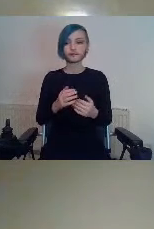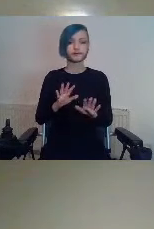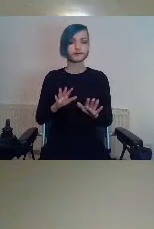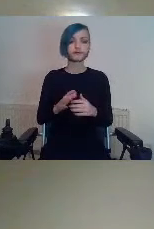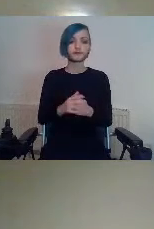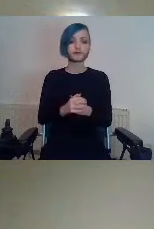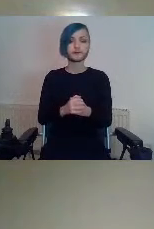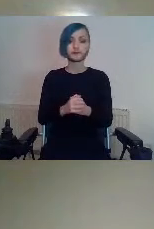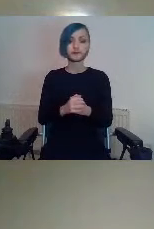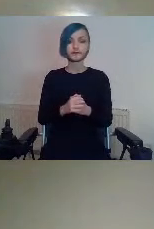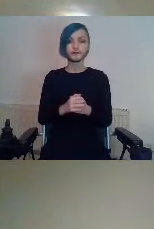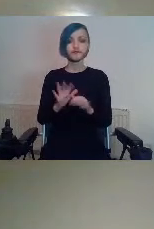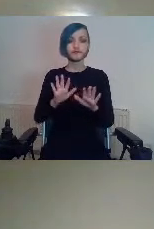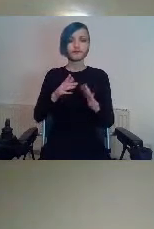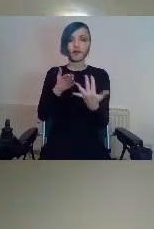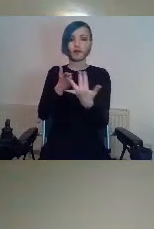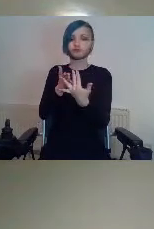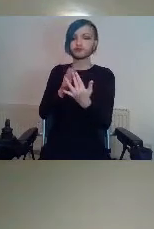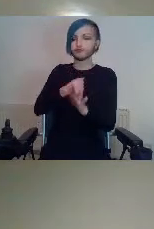Oh, no, I was just going to say,